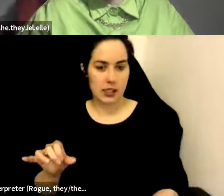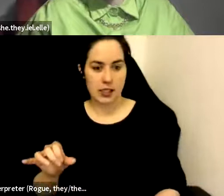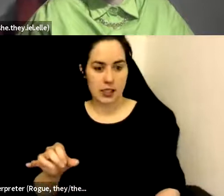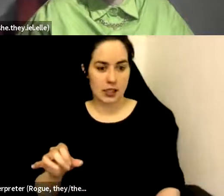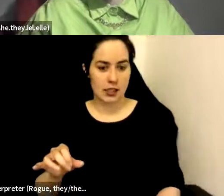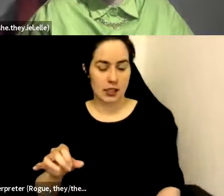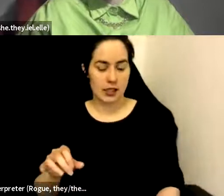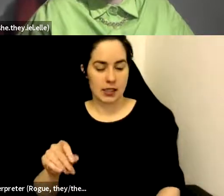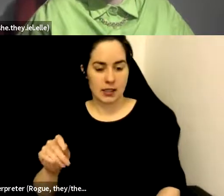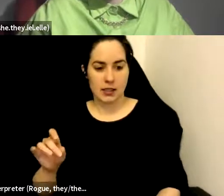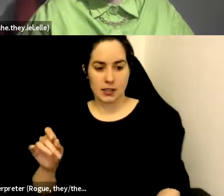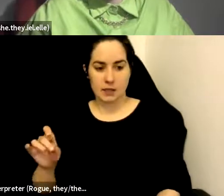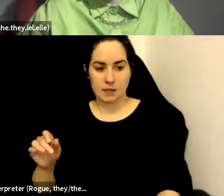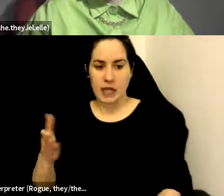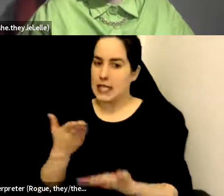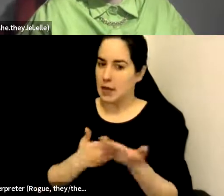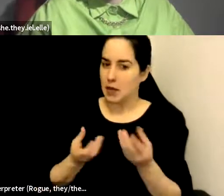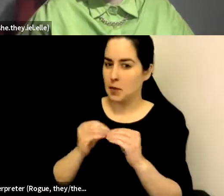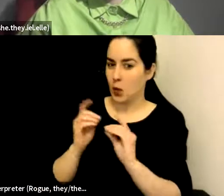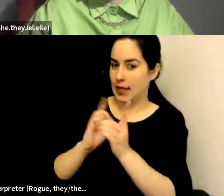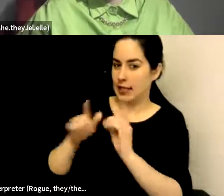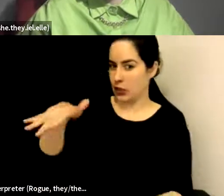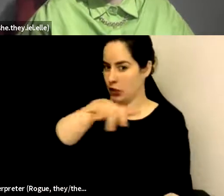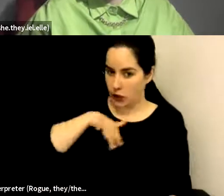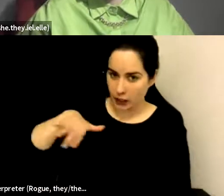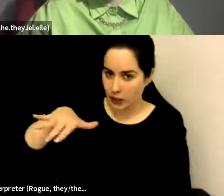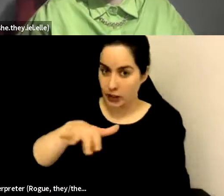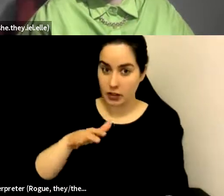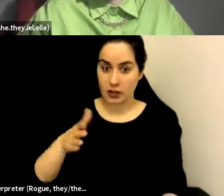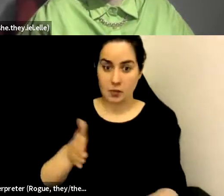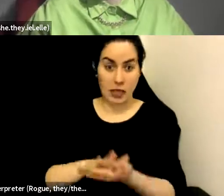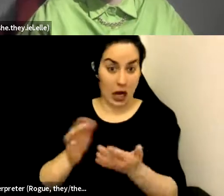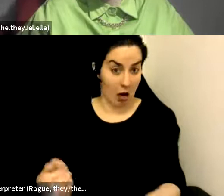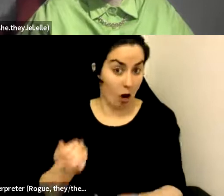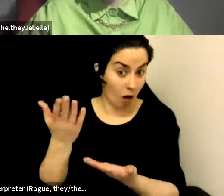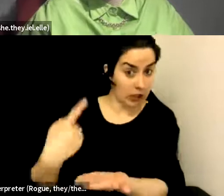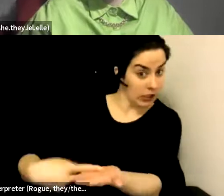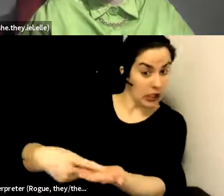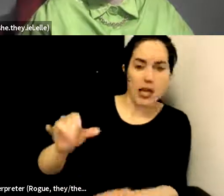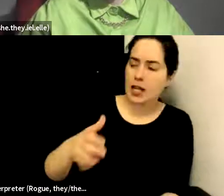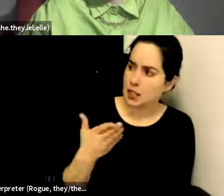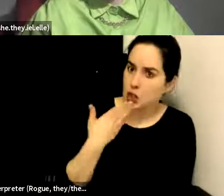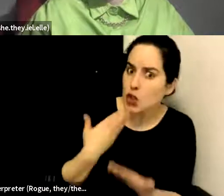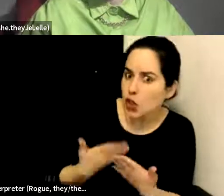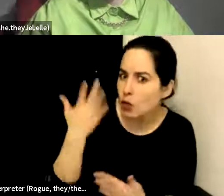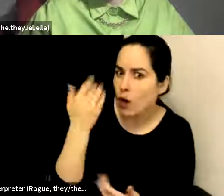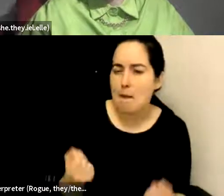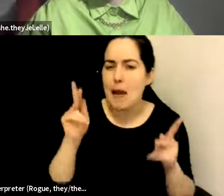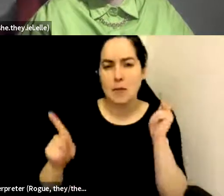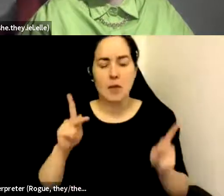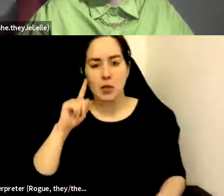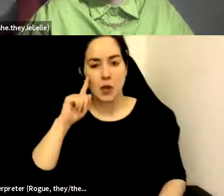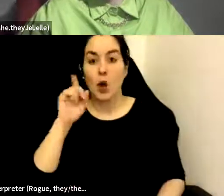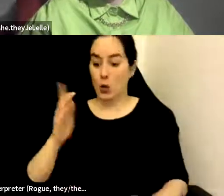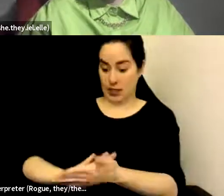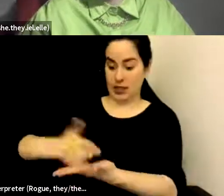spaces I've been in, which I think is great, because I don't think people think about that, about where our devices